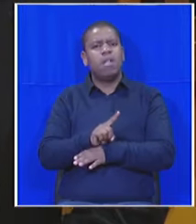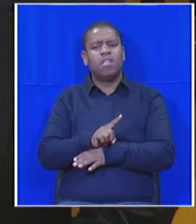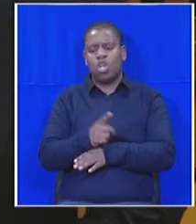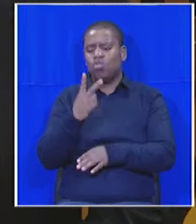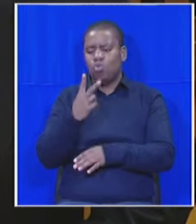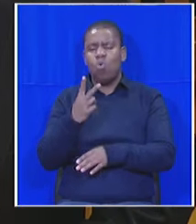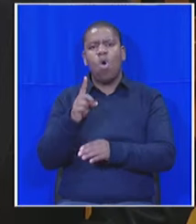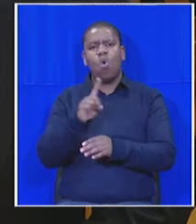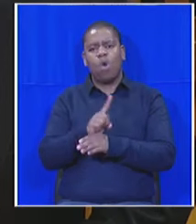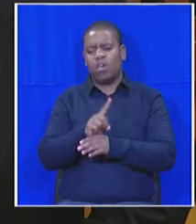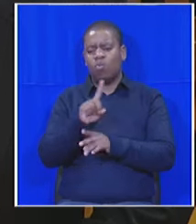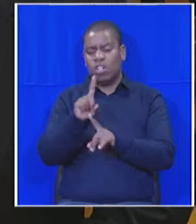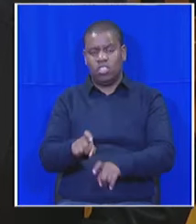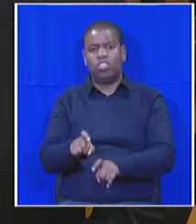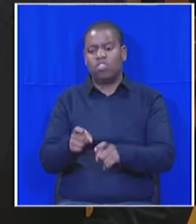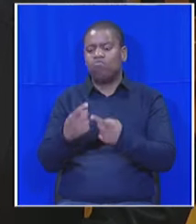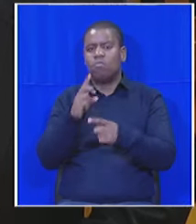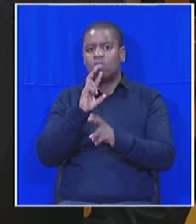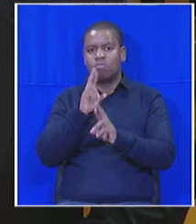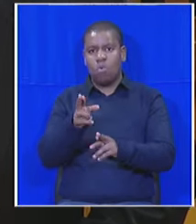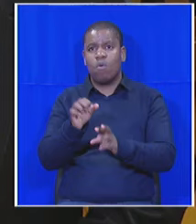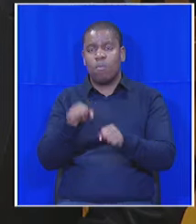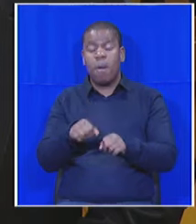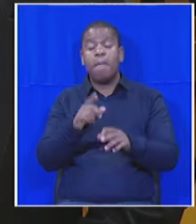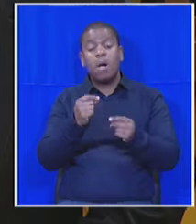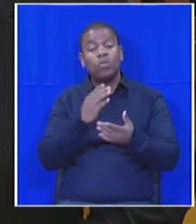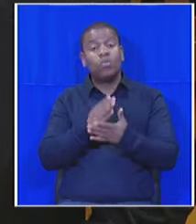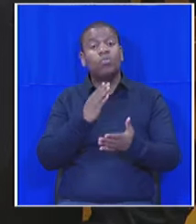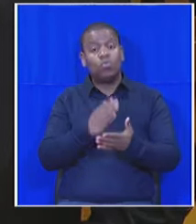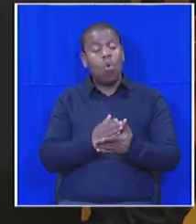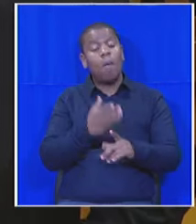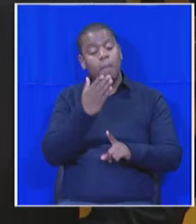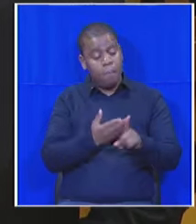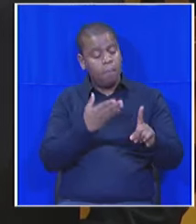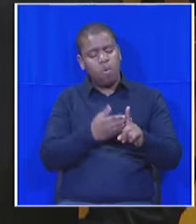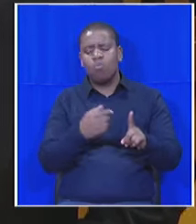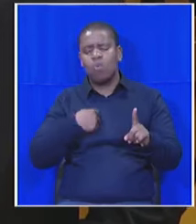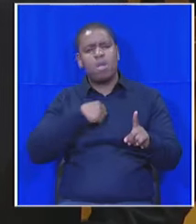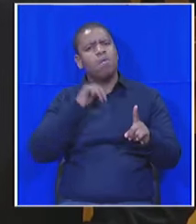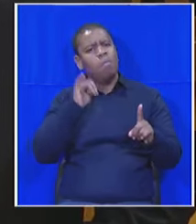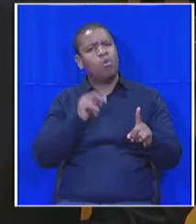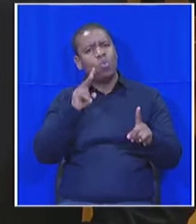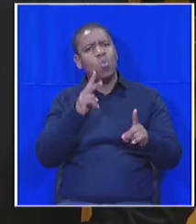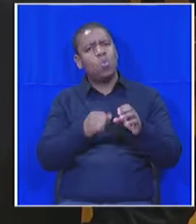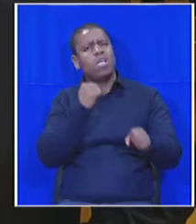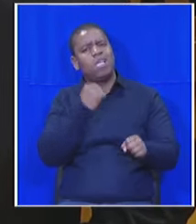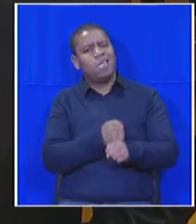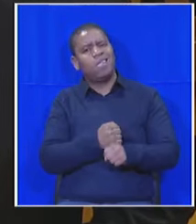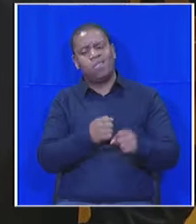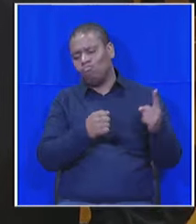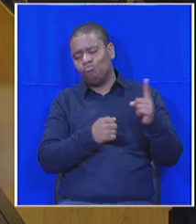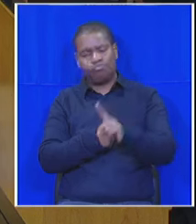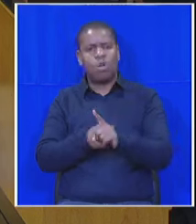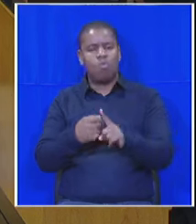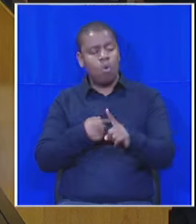not accountability, chairperson. You need to hold this minister to account. We've been waiting 2 years, and every time we ask,